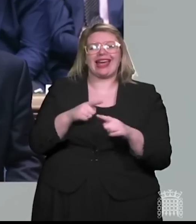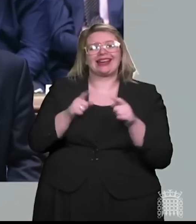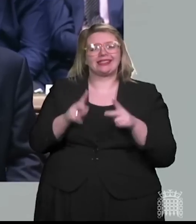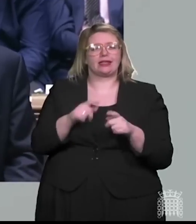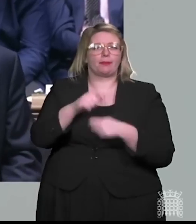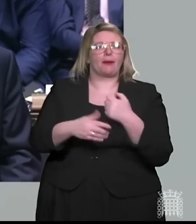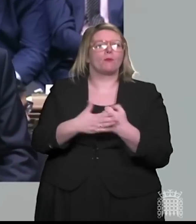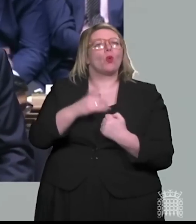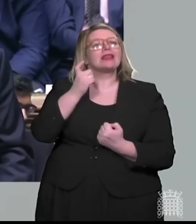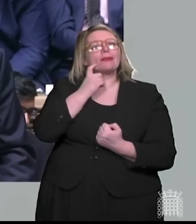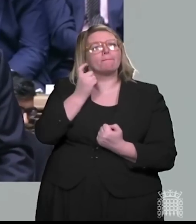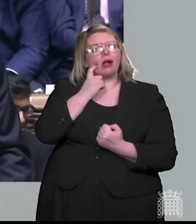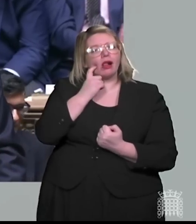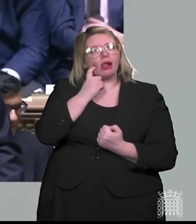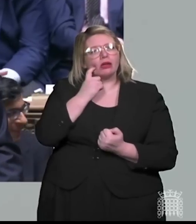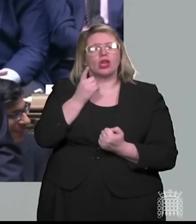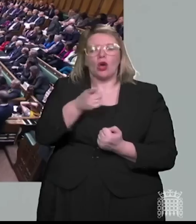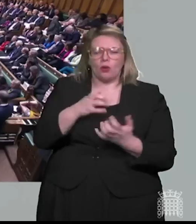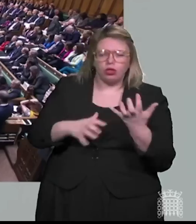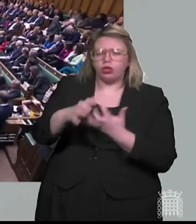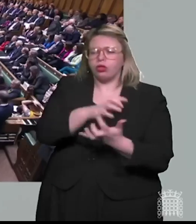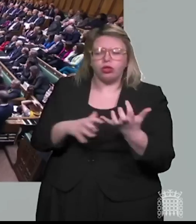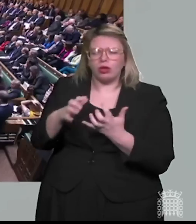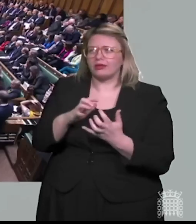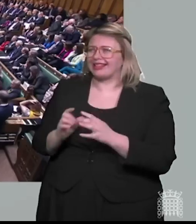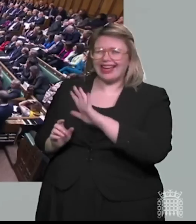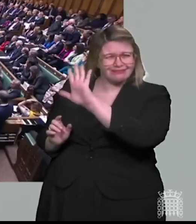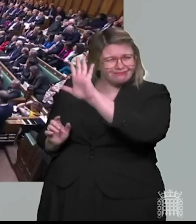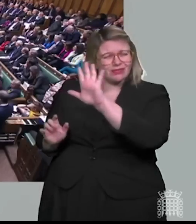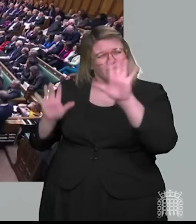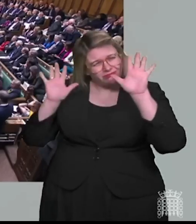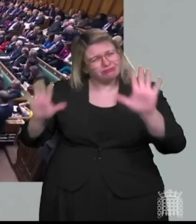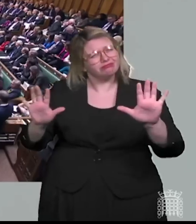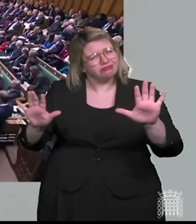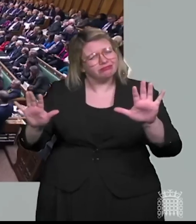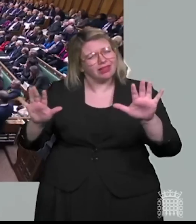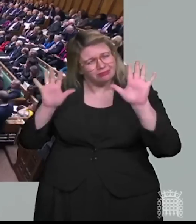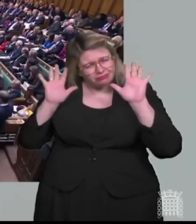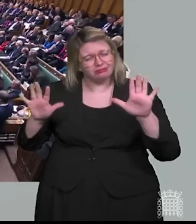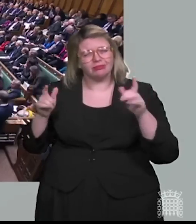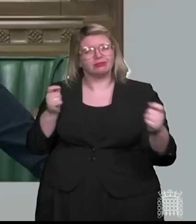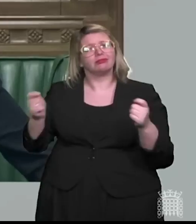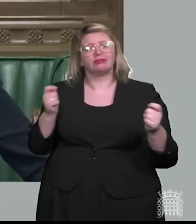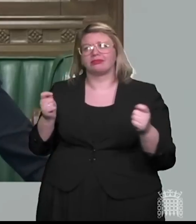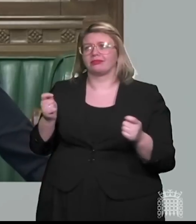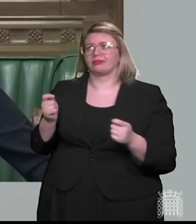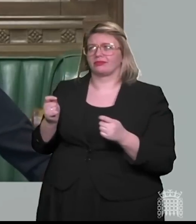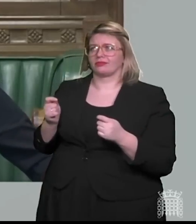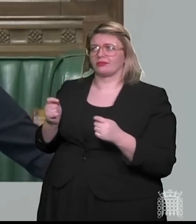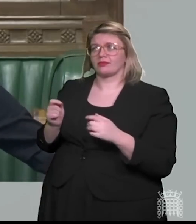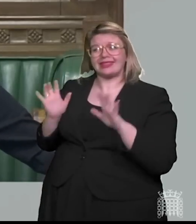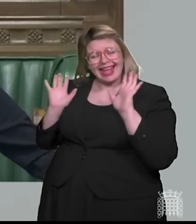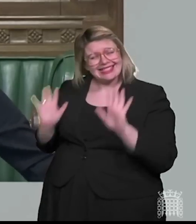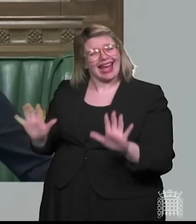taking thousands of people out of the complexity. Order. Just because the Chancellor of the Exchequer is either unpopular or